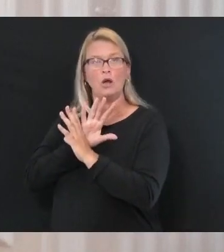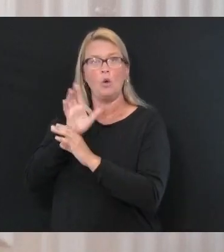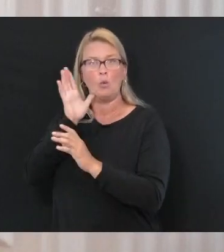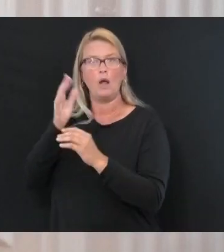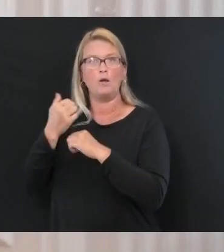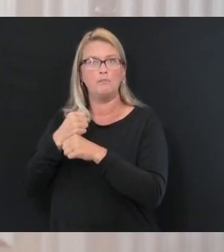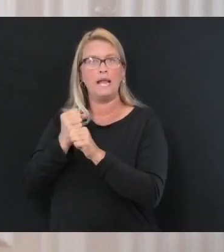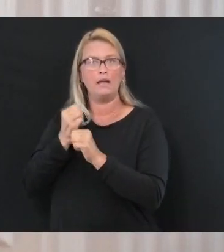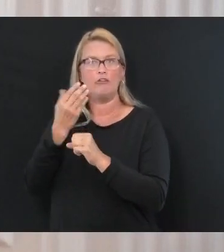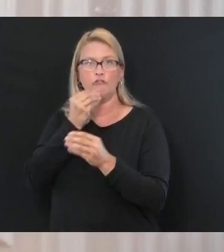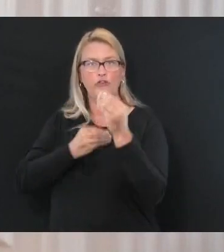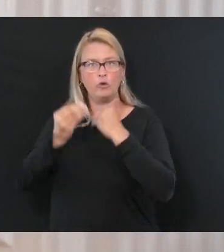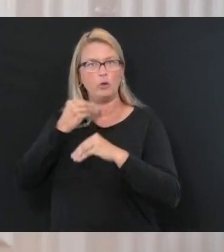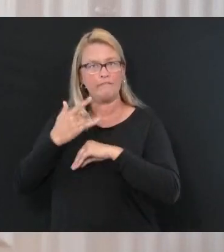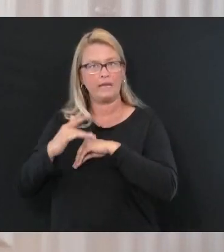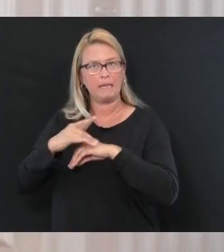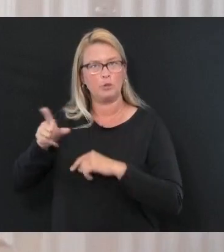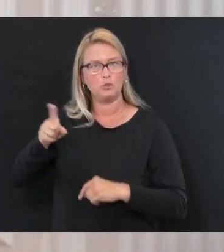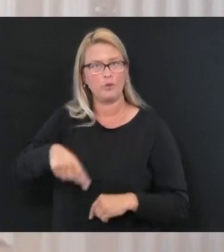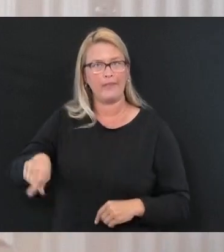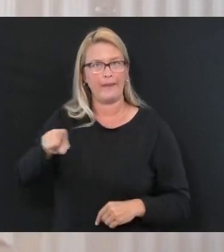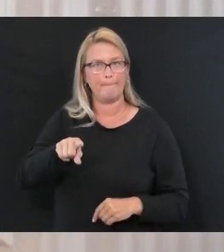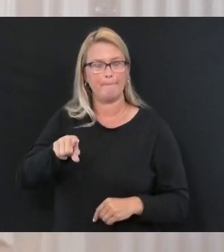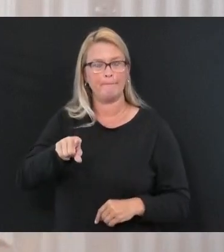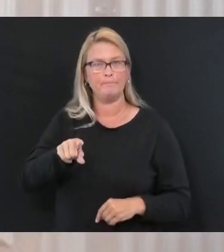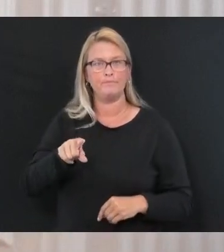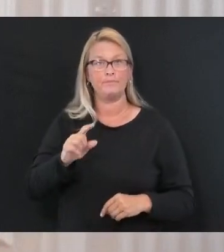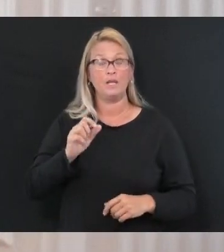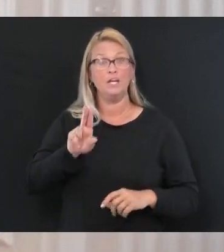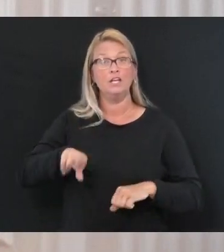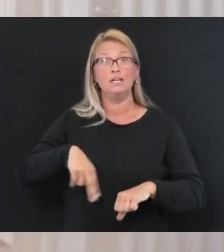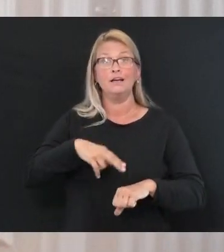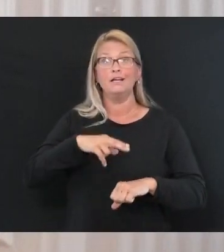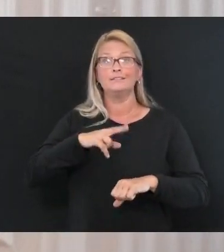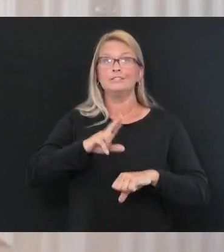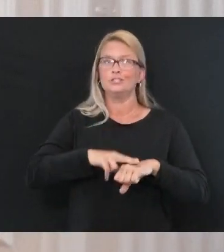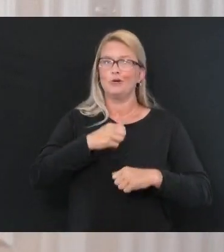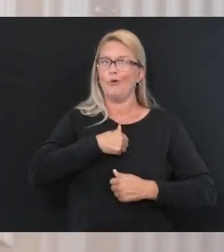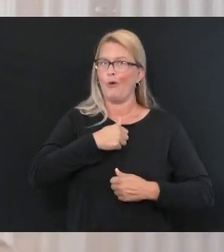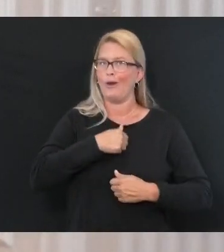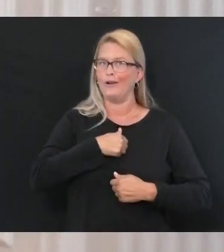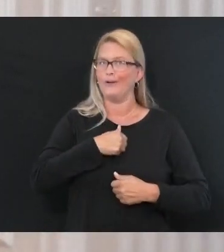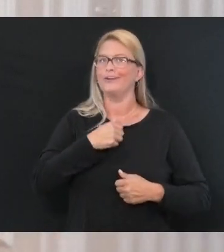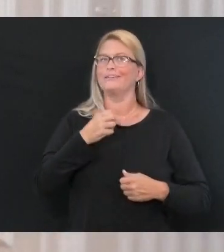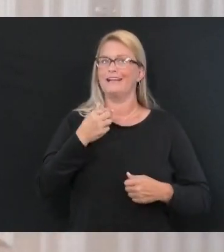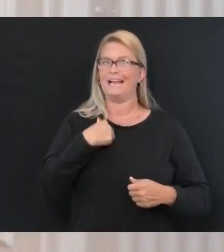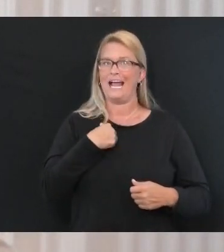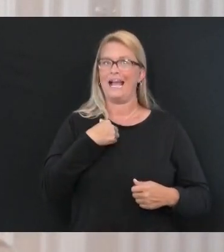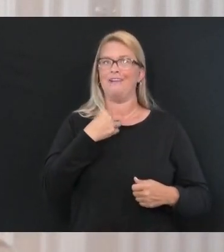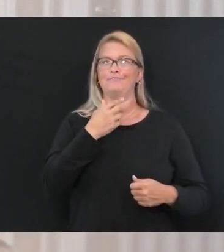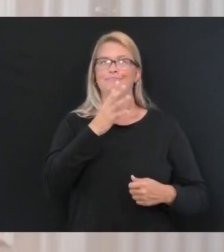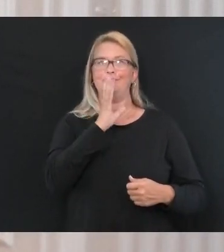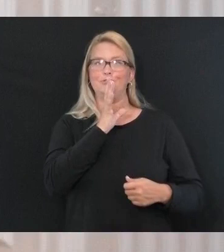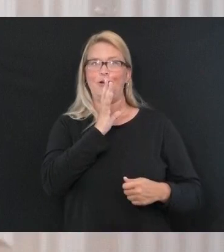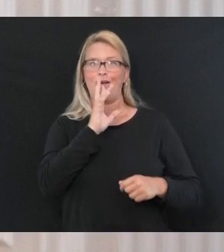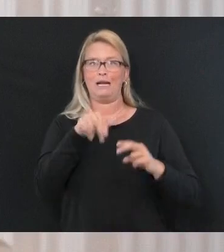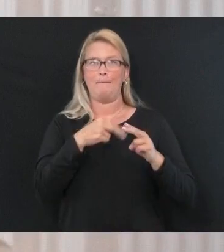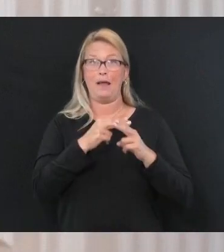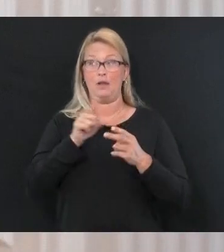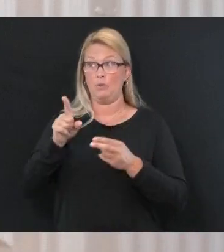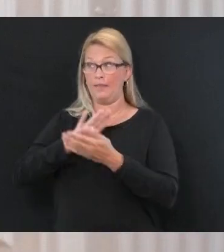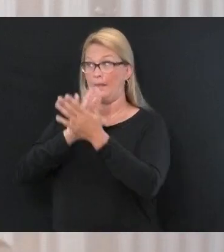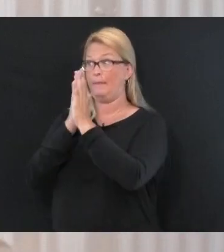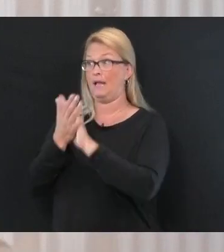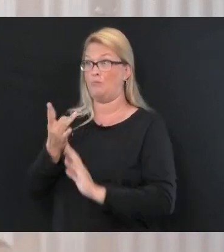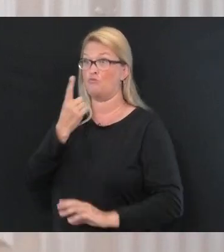them. Now, General Hoyer and I have been talking quite a bit about if they go red and go full remote. And